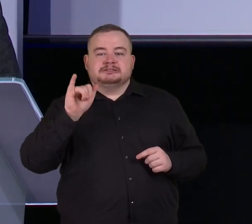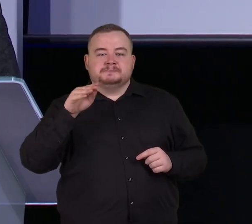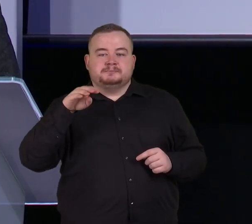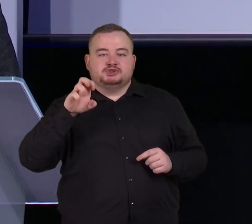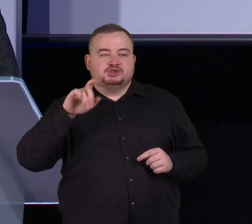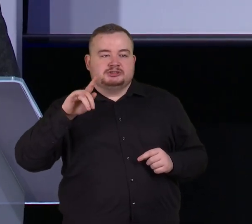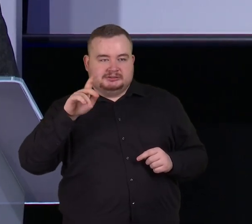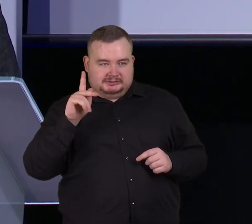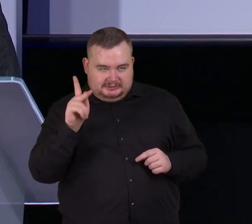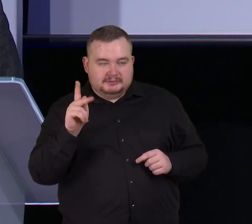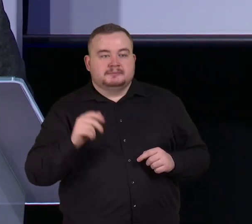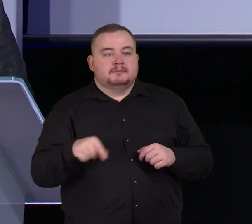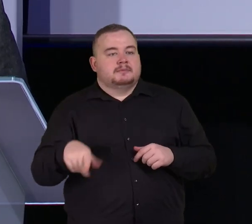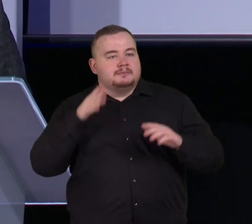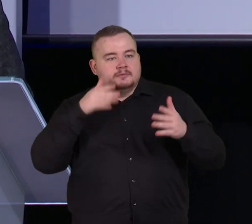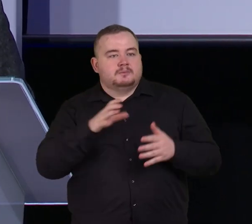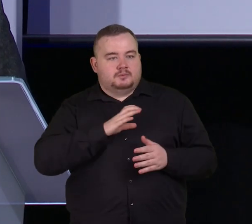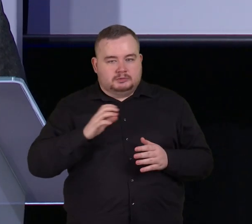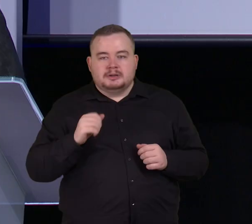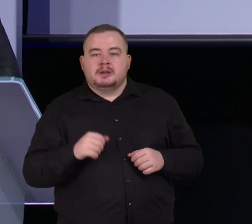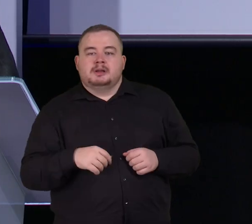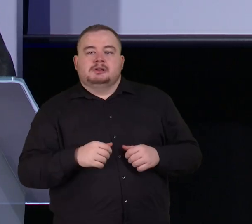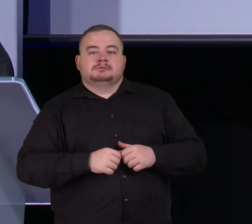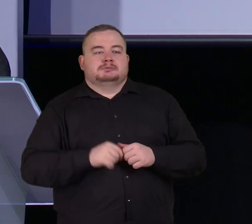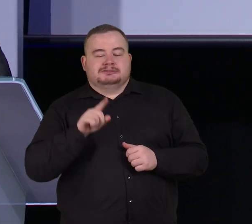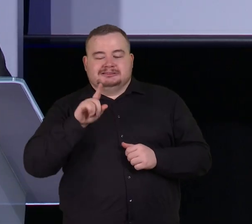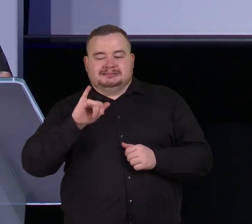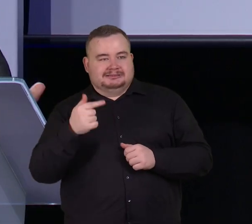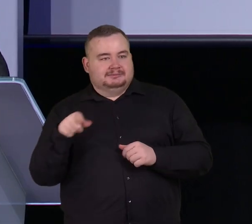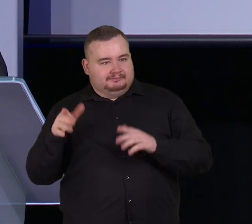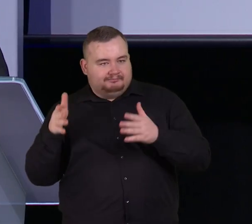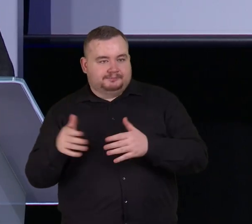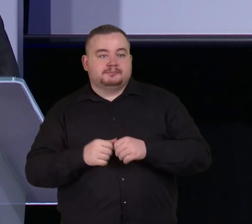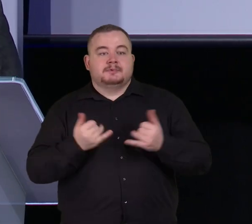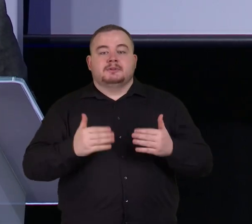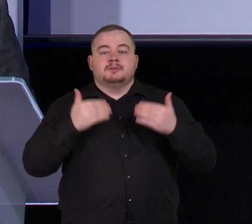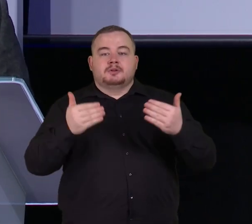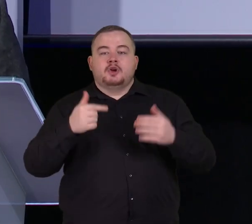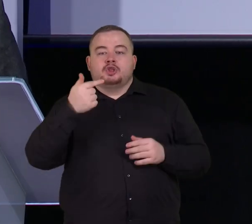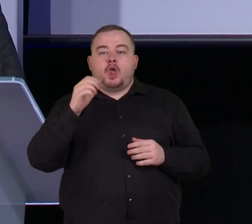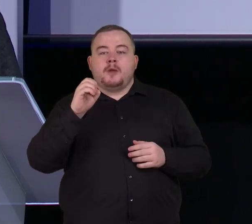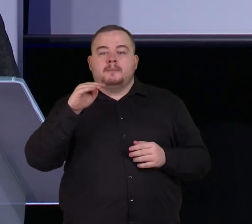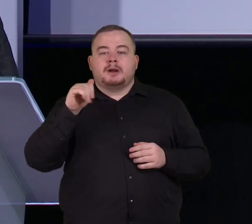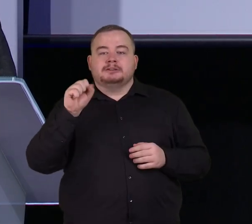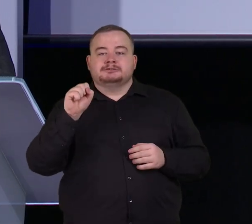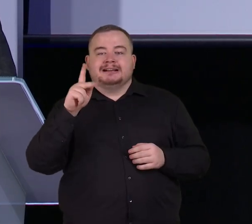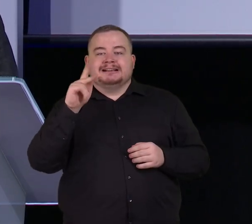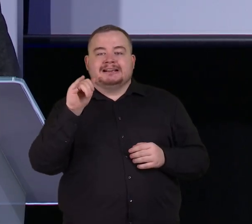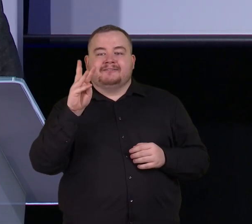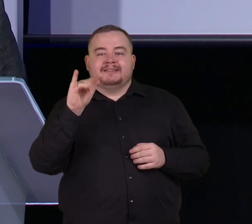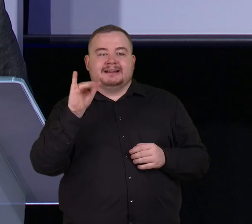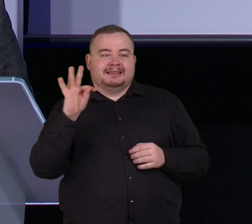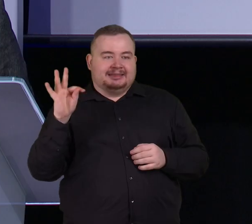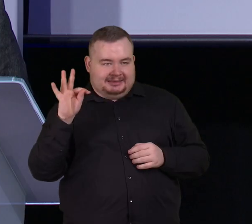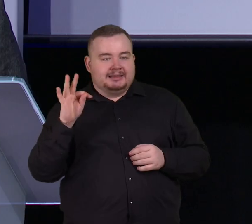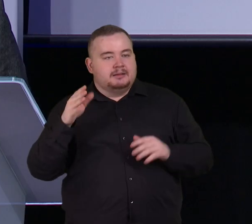Director of Planning, Verband Region Stuttgart, I have on the slides. Also ITI from Germany.